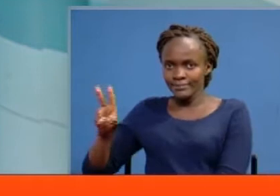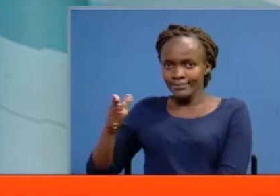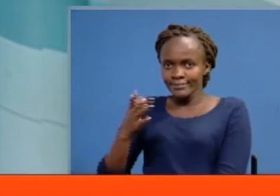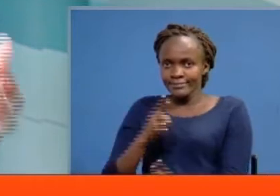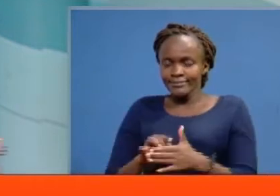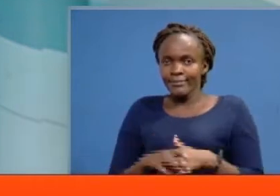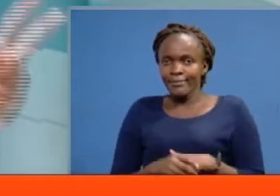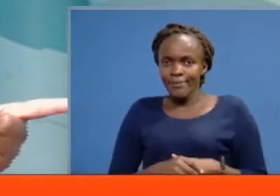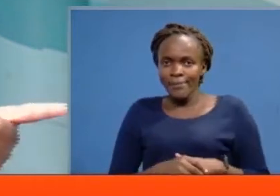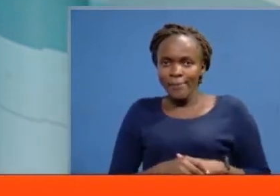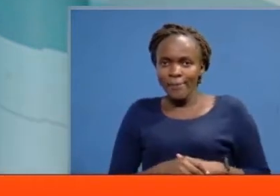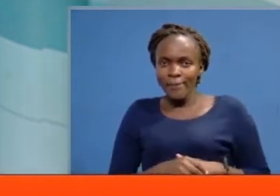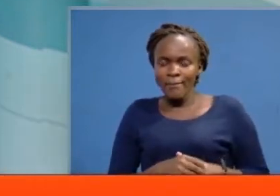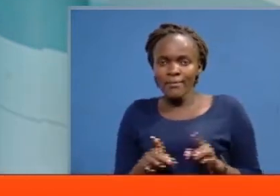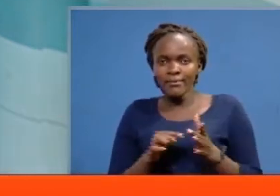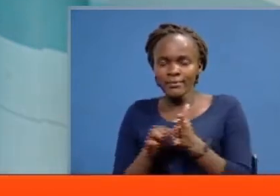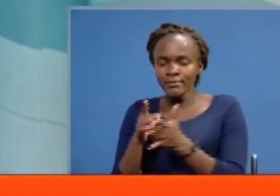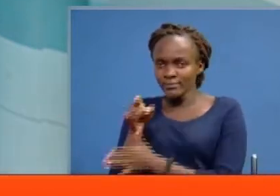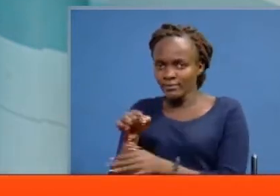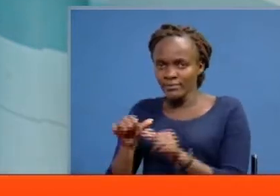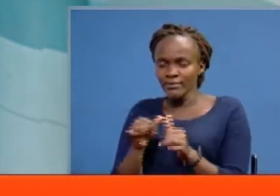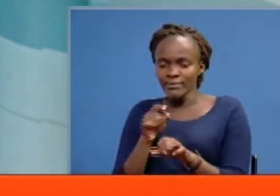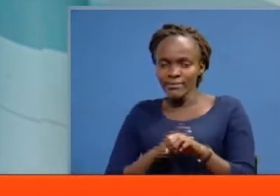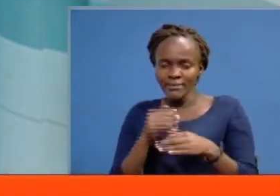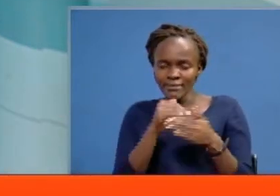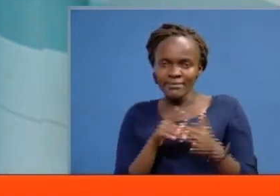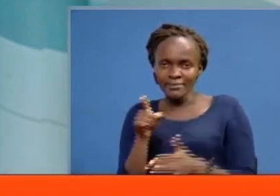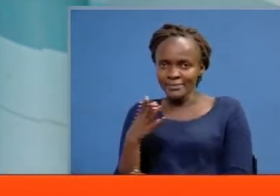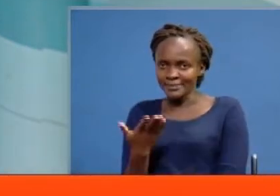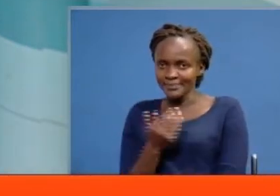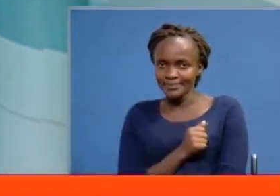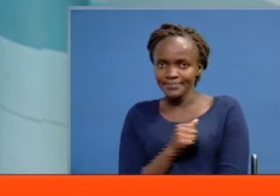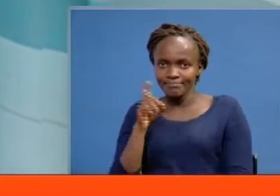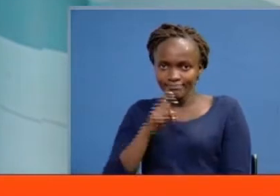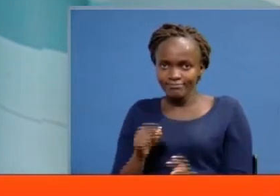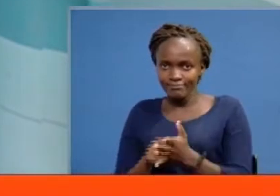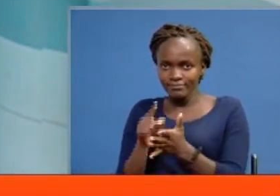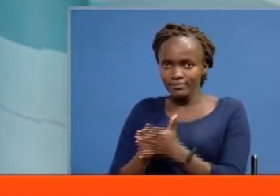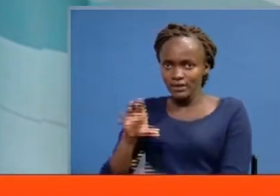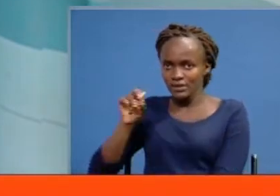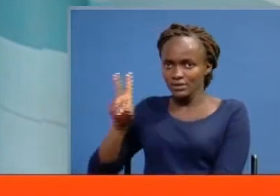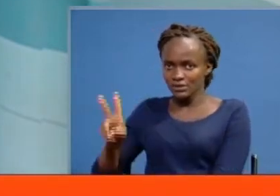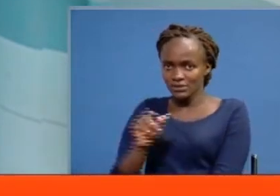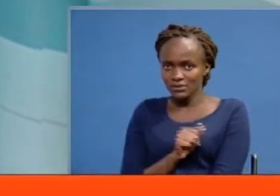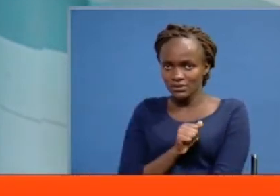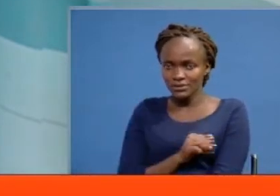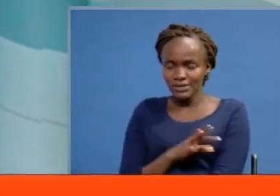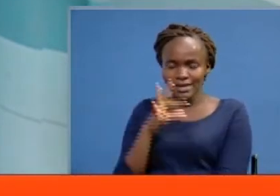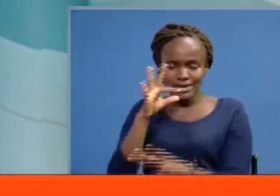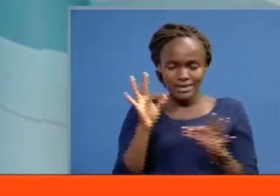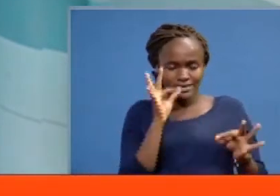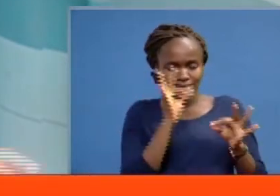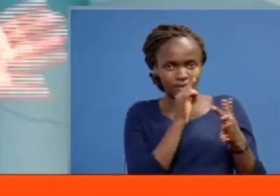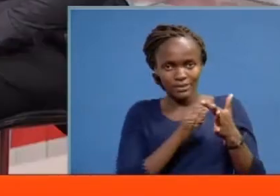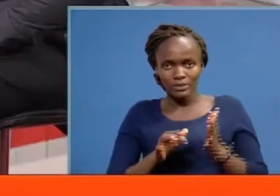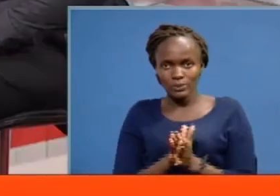a representation of you when you're not there. So you have to really highlight your CV according to exactly what are your skill